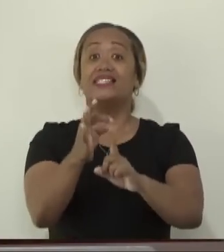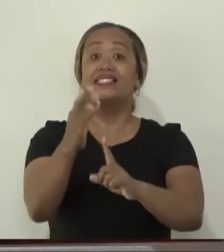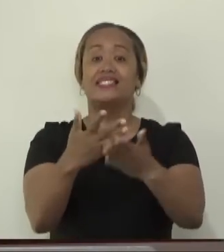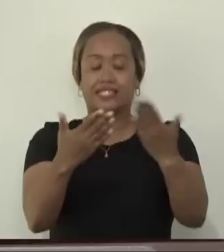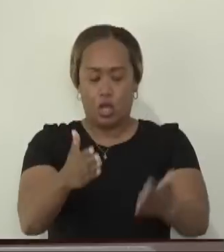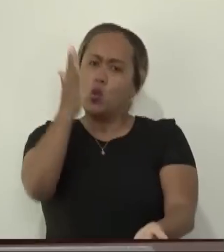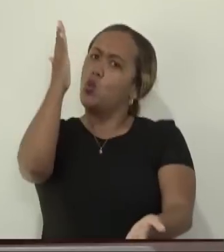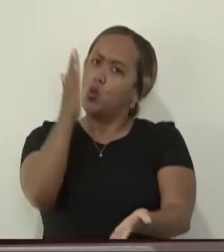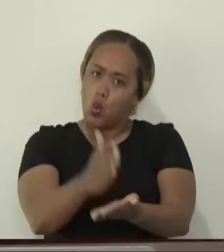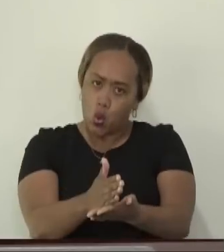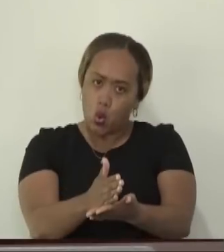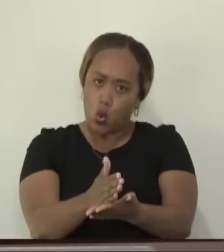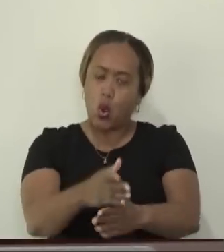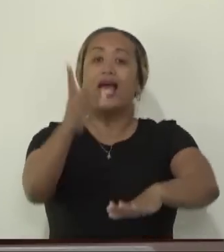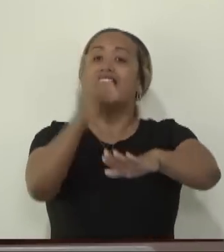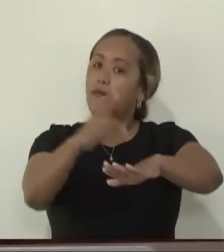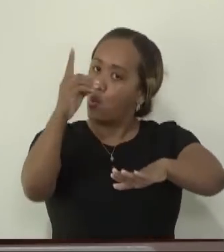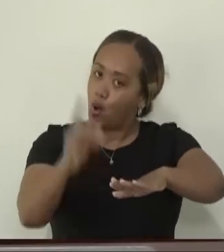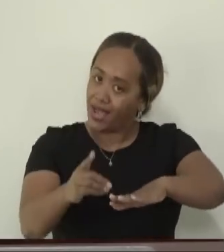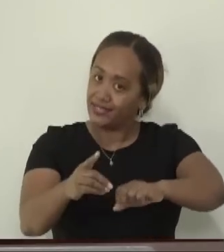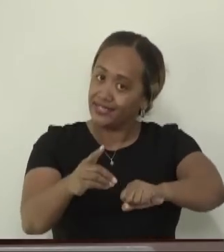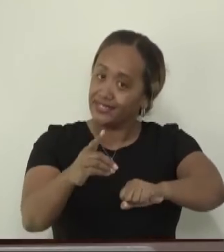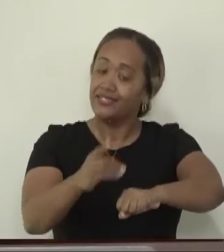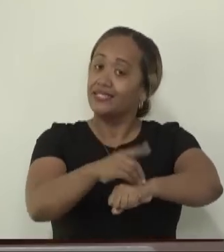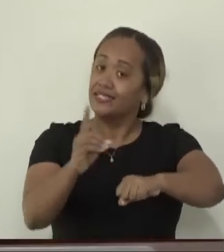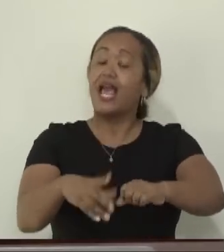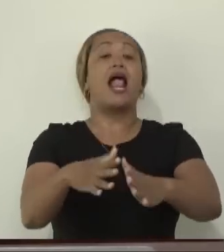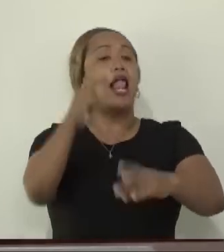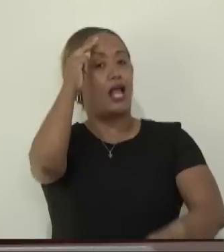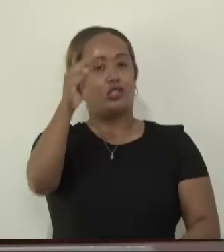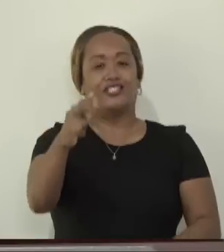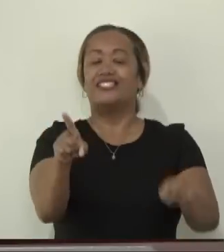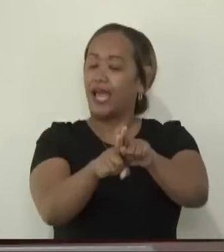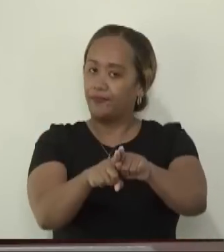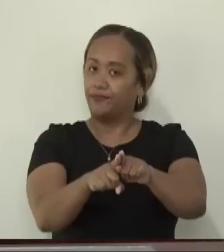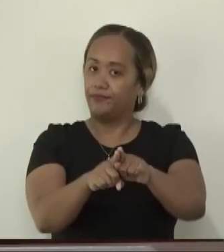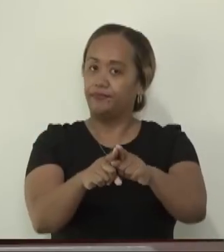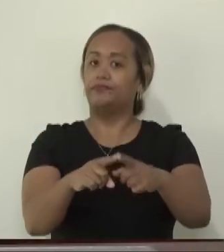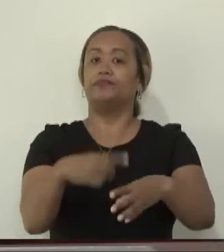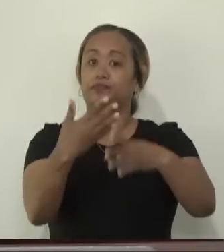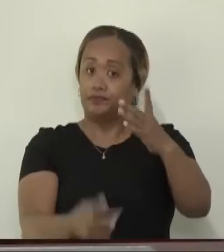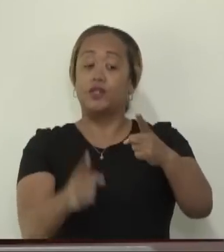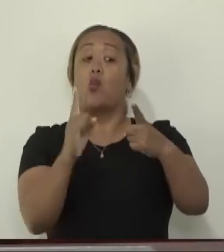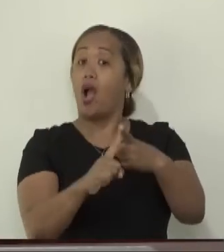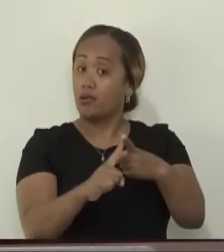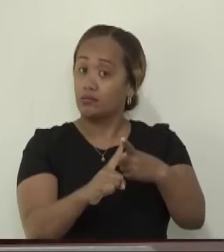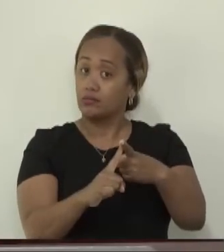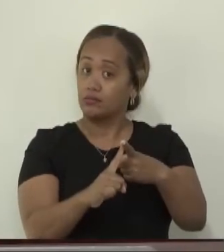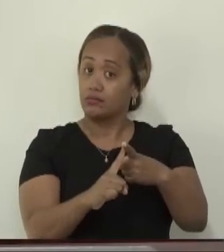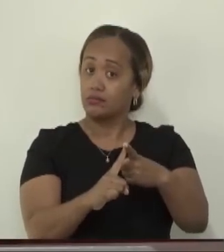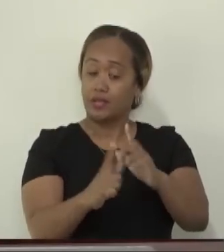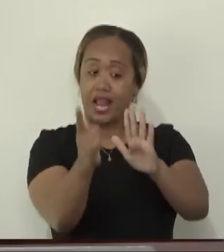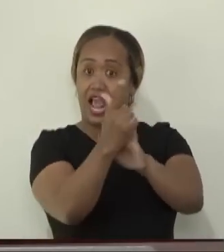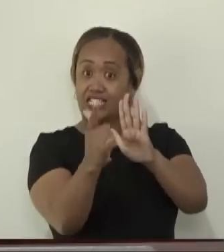as a truly democratic nation. These include the following. 1,